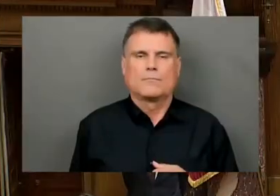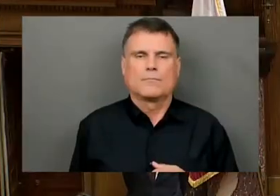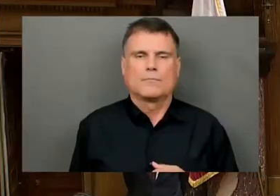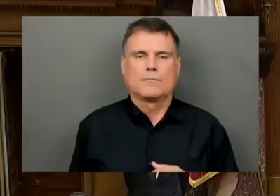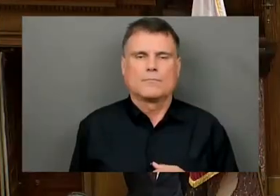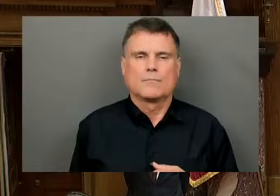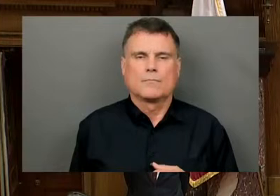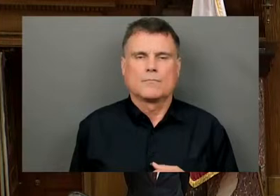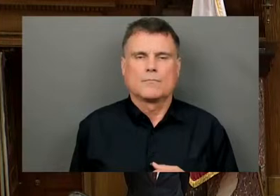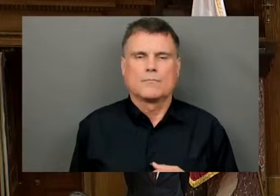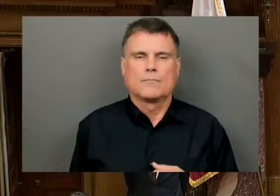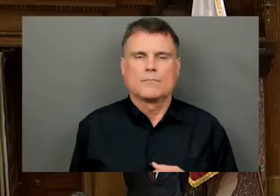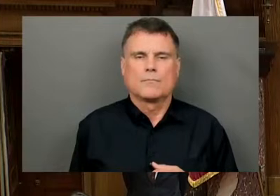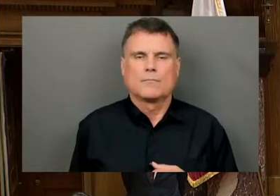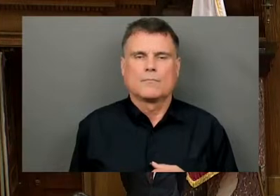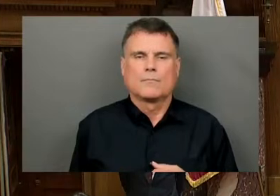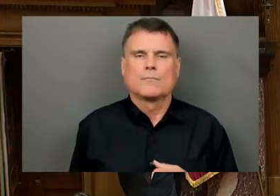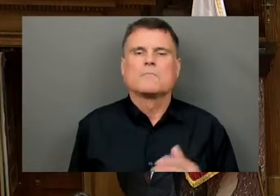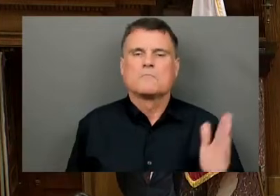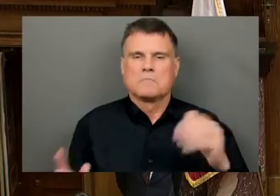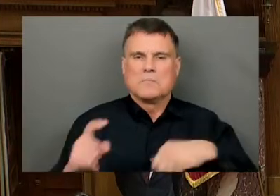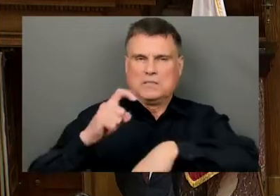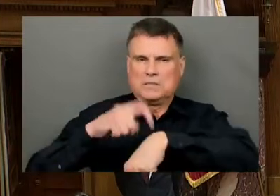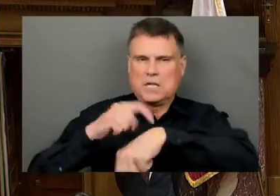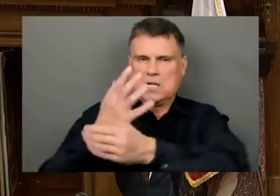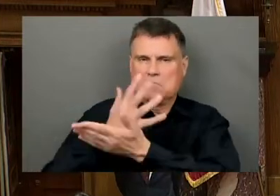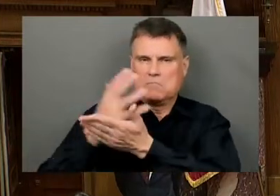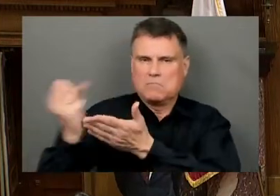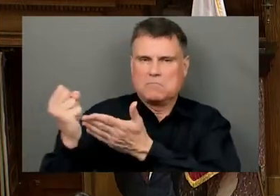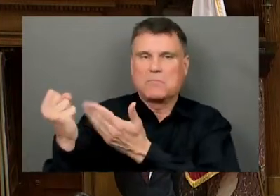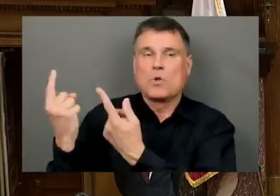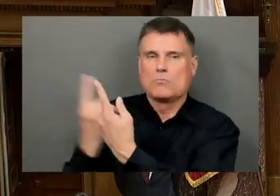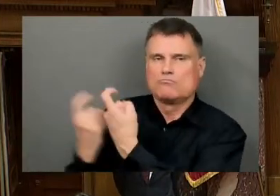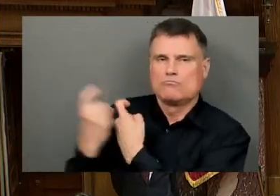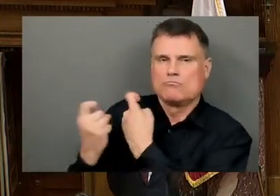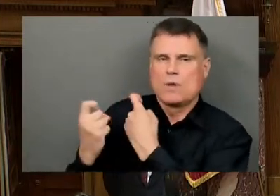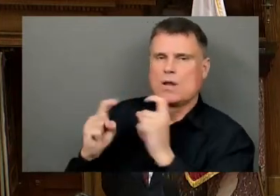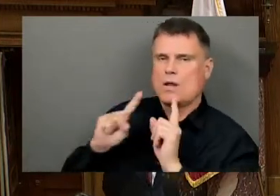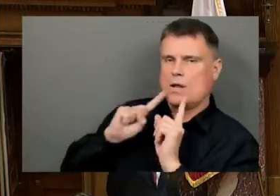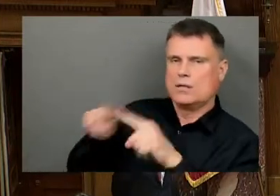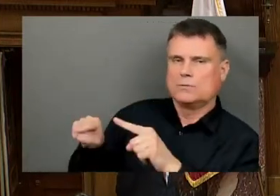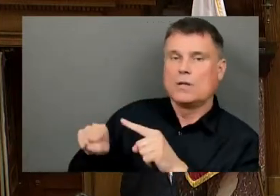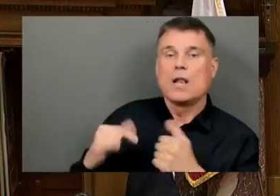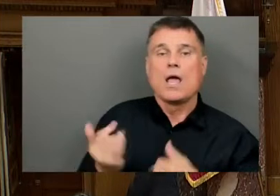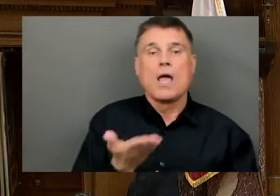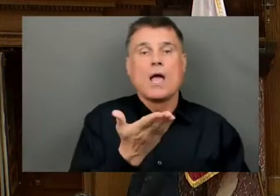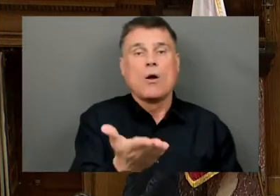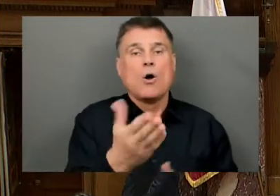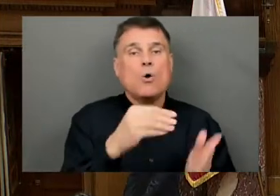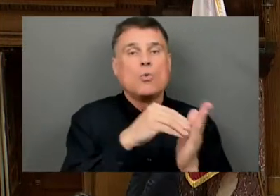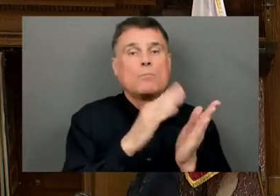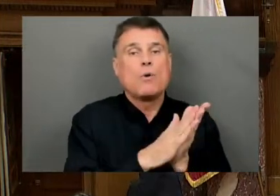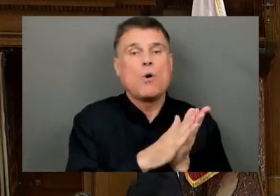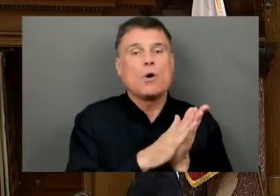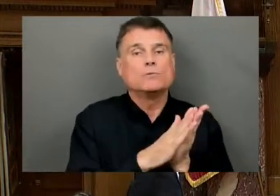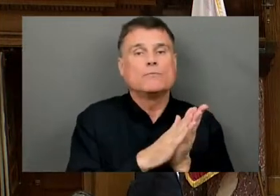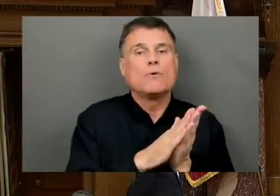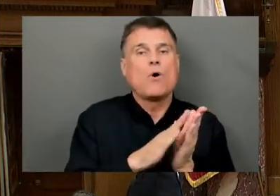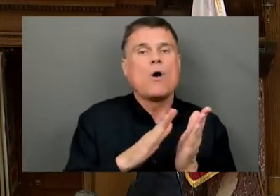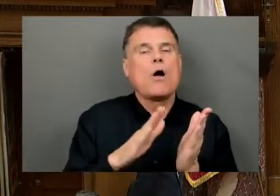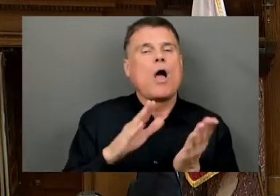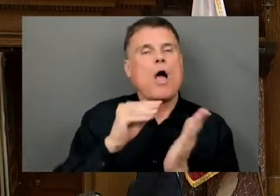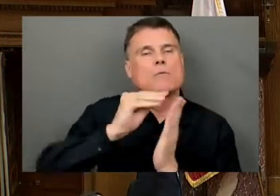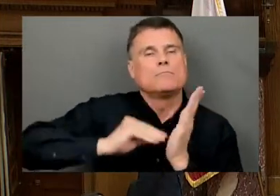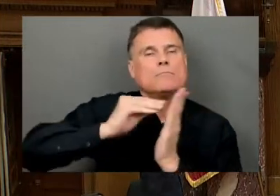Members, I have the honour of presenting a report from the Auditor General of British Columbia, BC's Toxic Drug Crisis, Implementation of